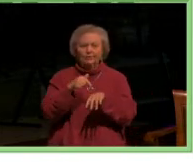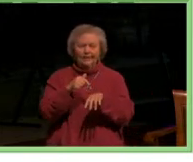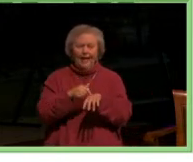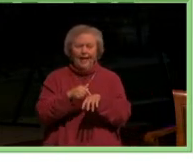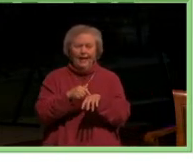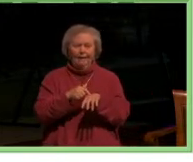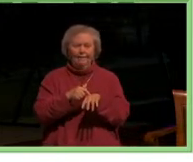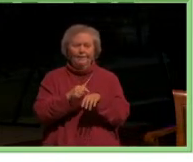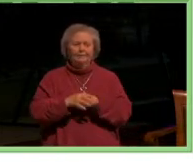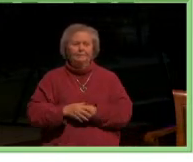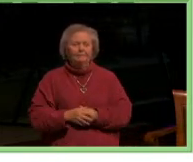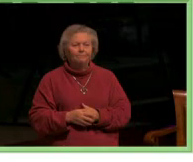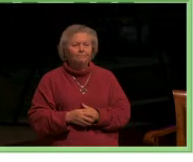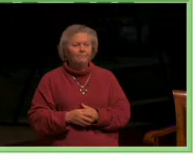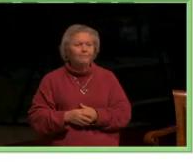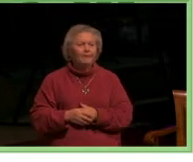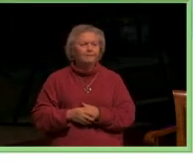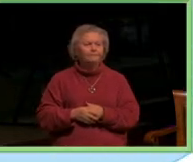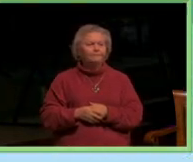morning services.